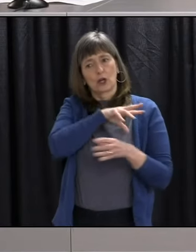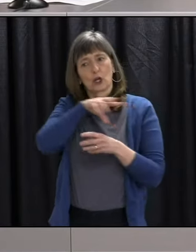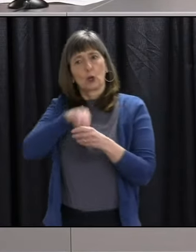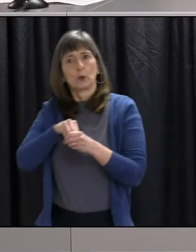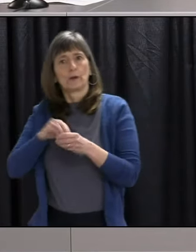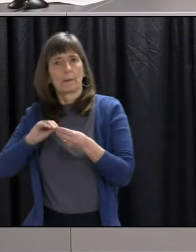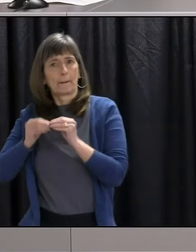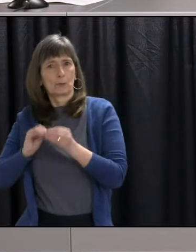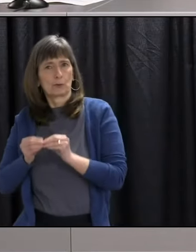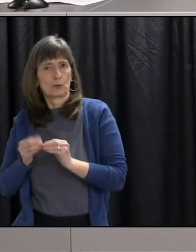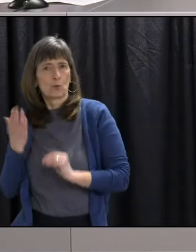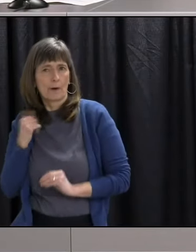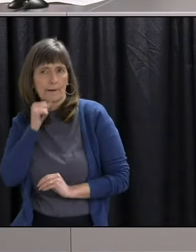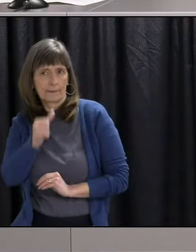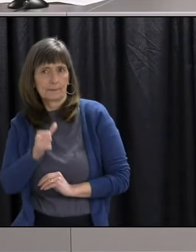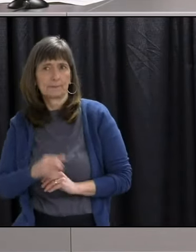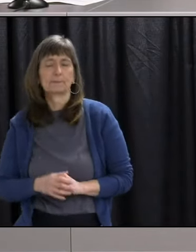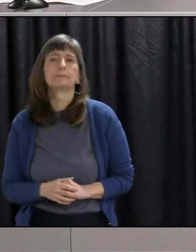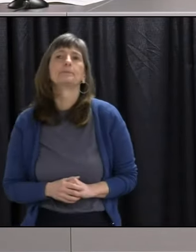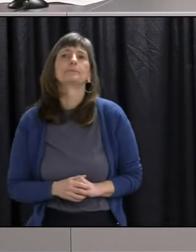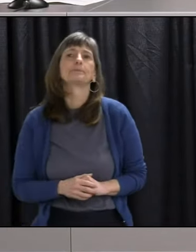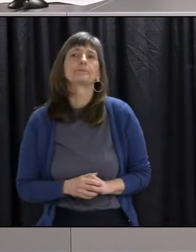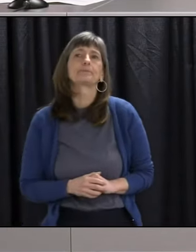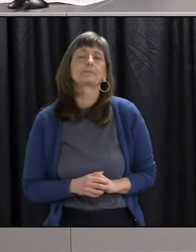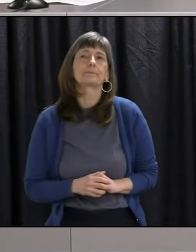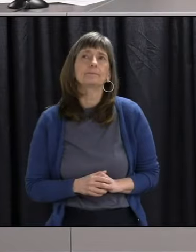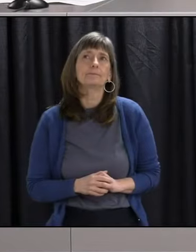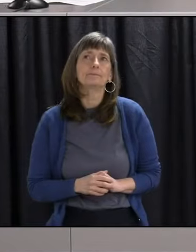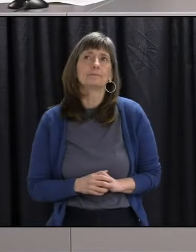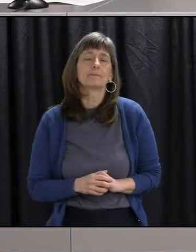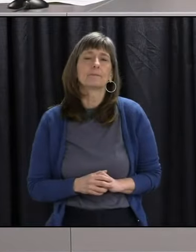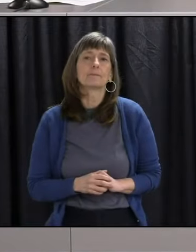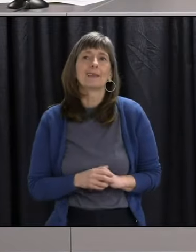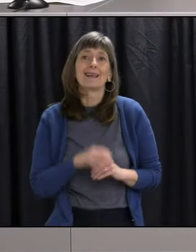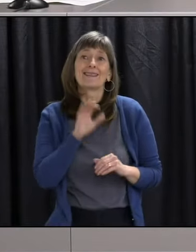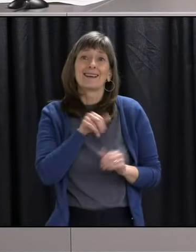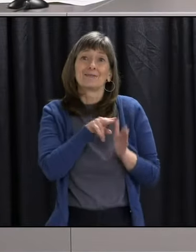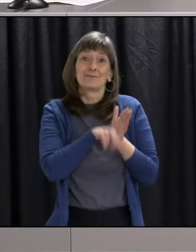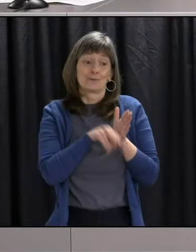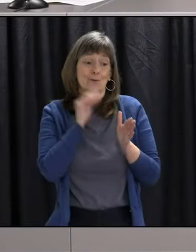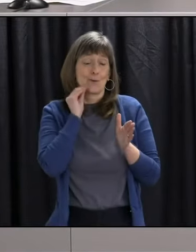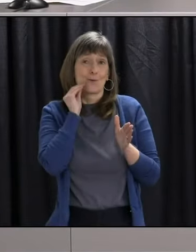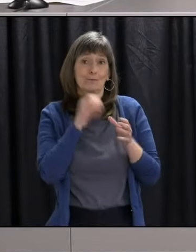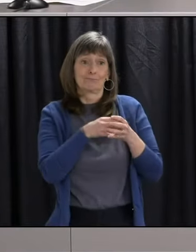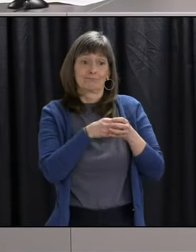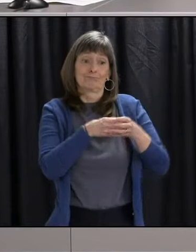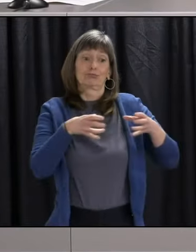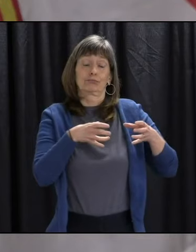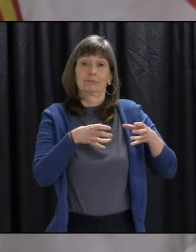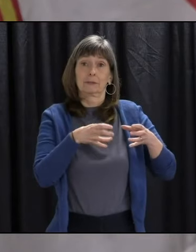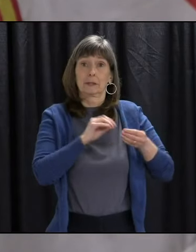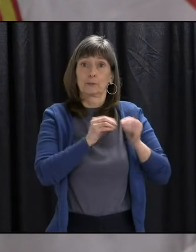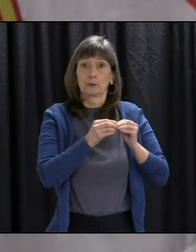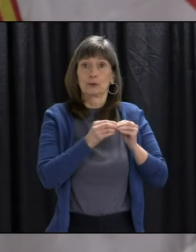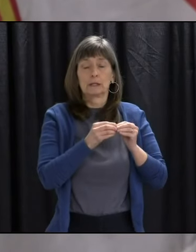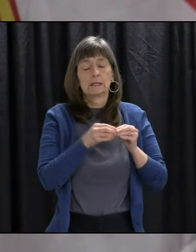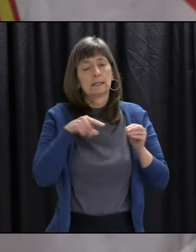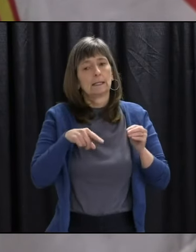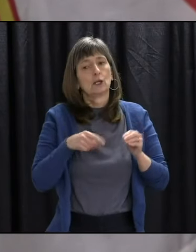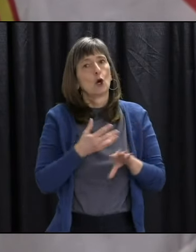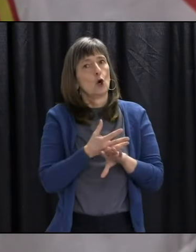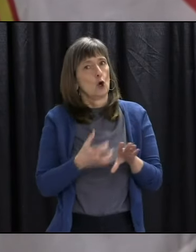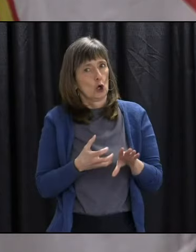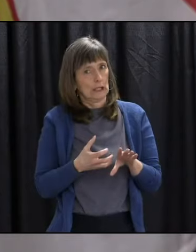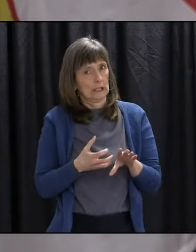projections? So the cluster happened very early in the course of the outbreak here